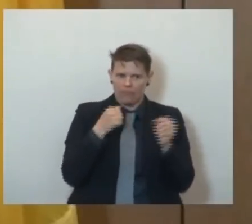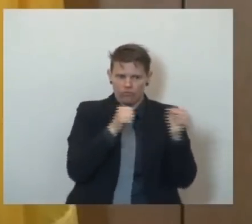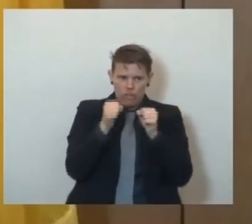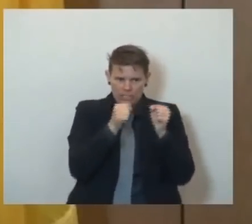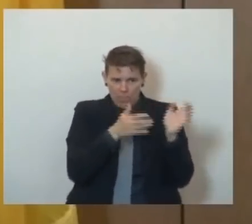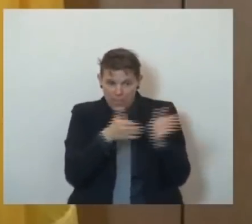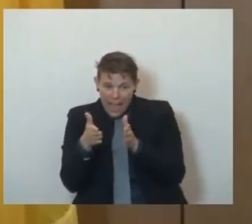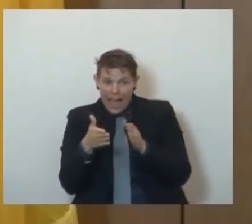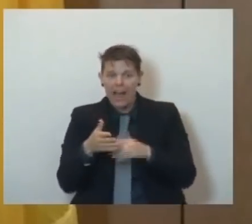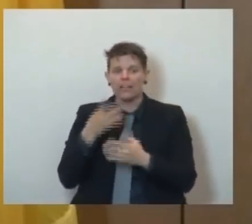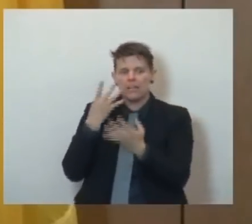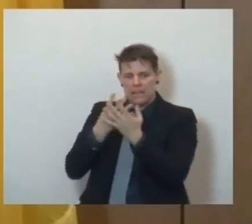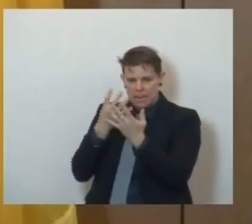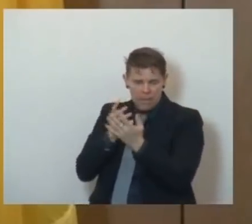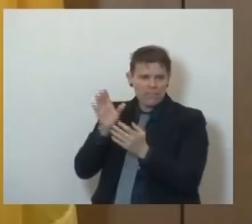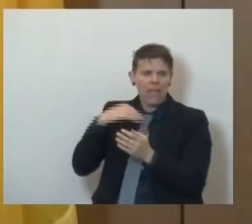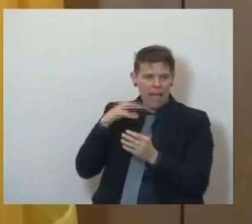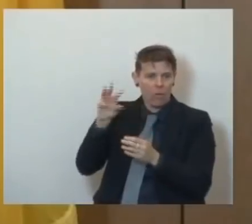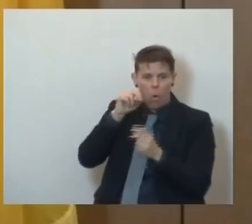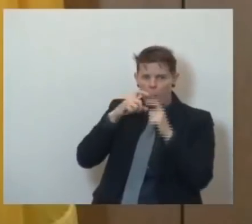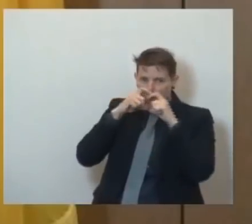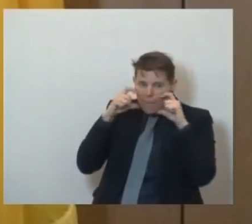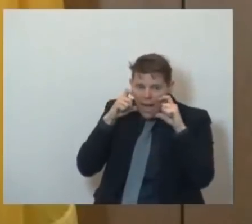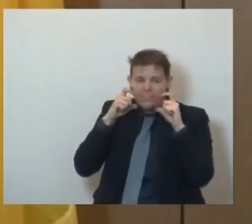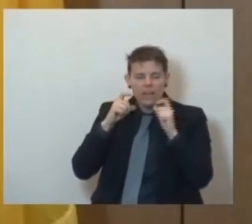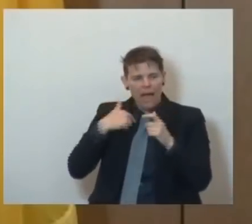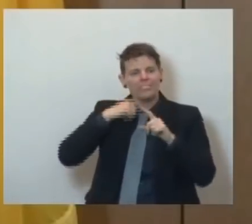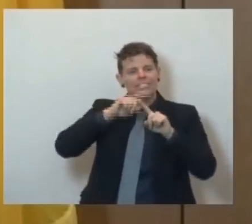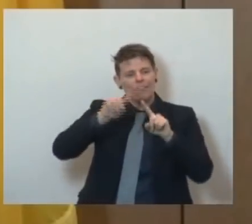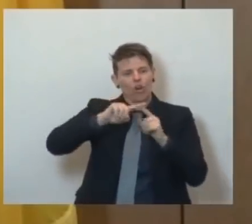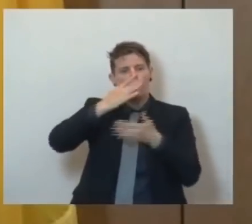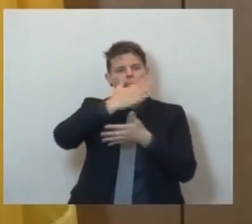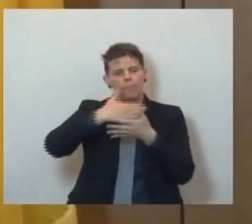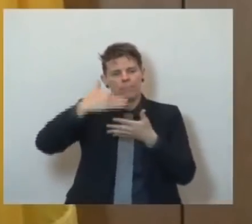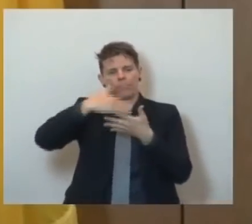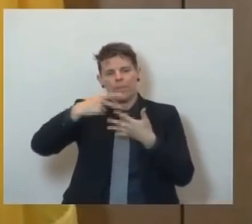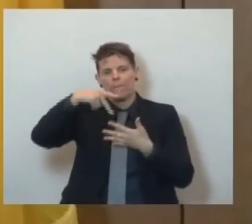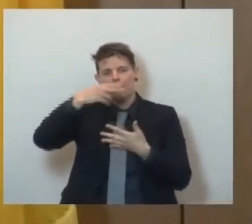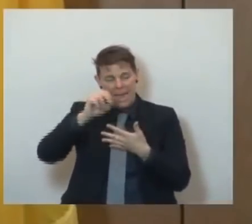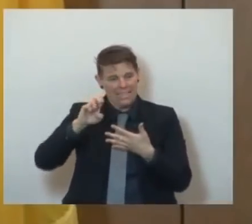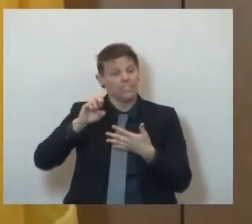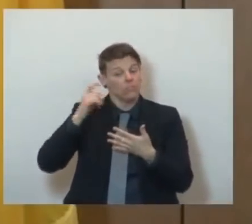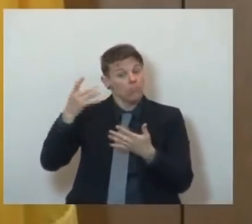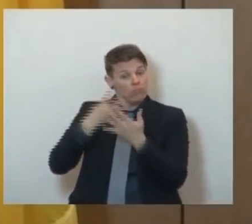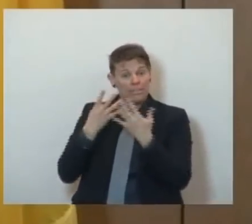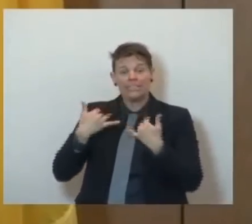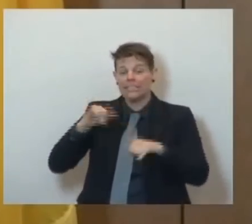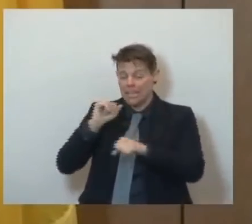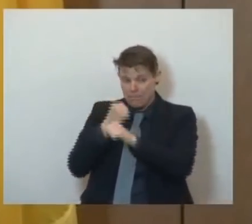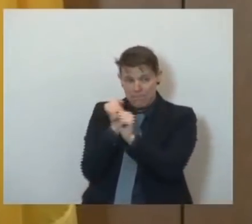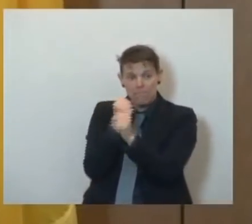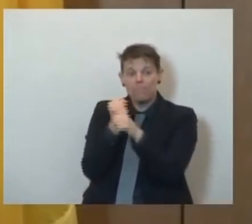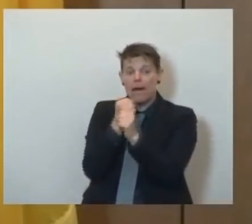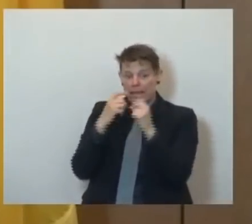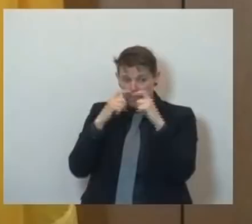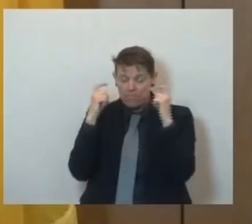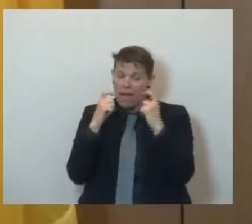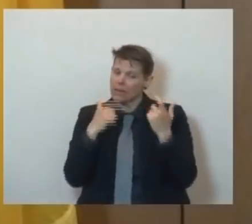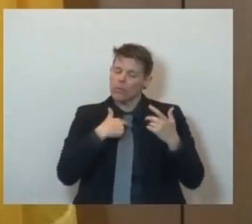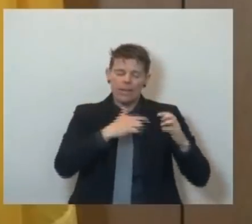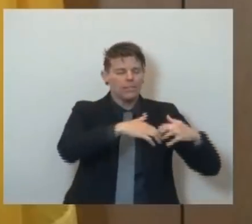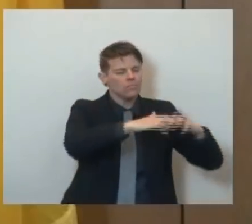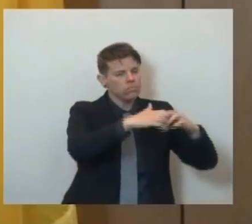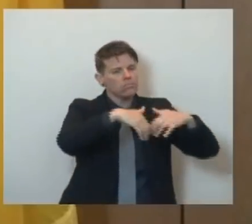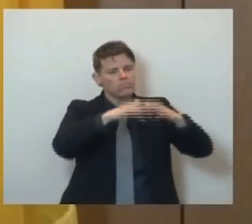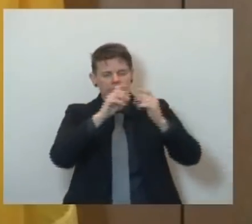them. That happened in phases because we were making them. But we really tried to employ every single strategy we want available